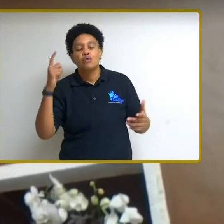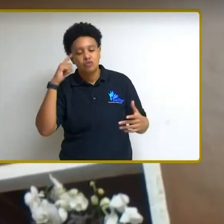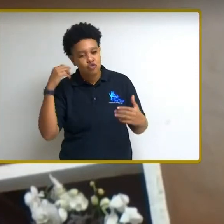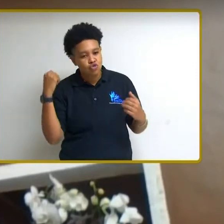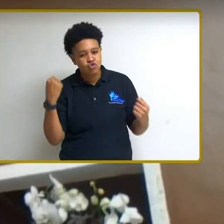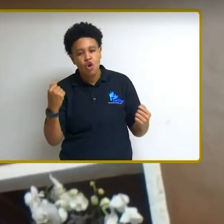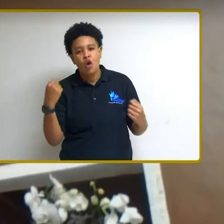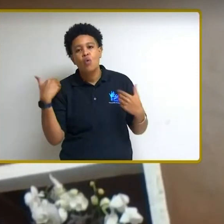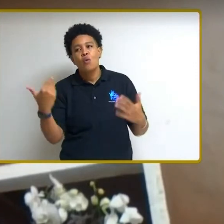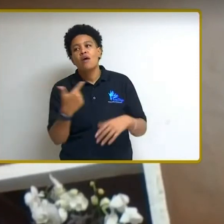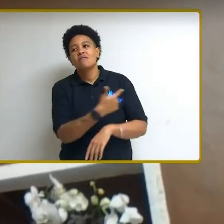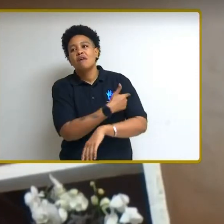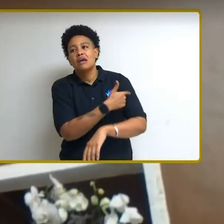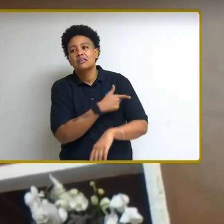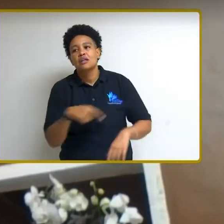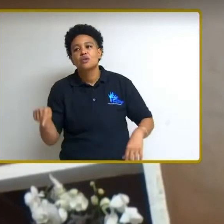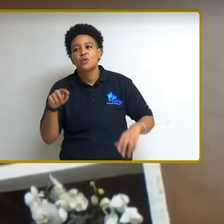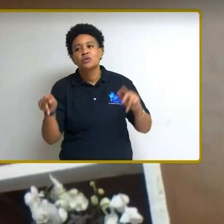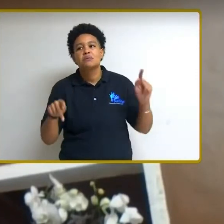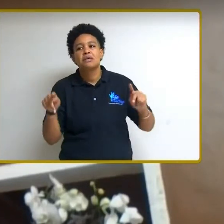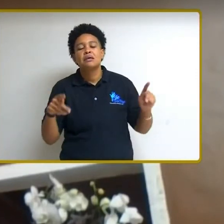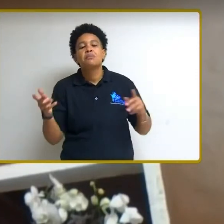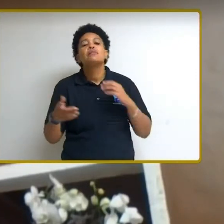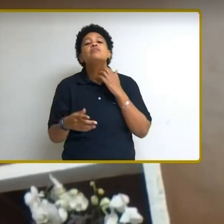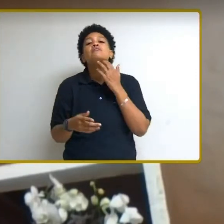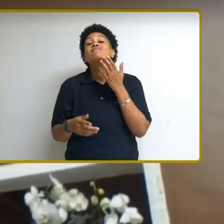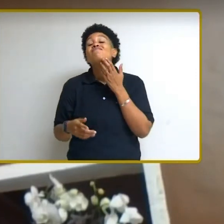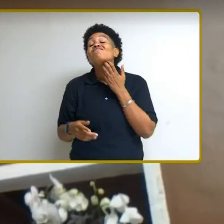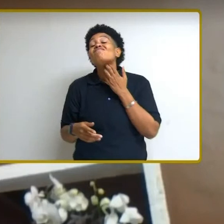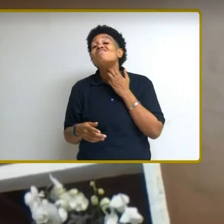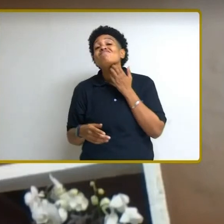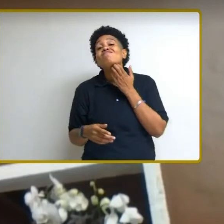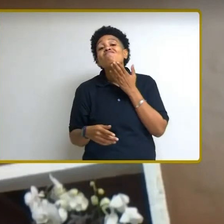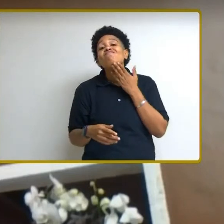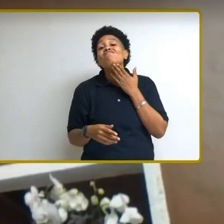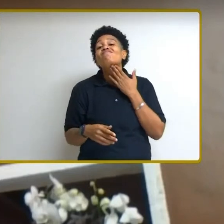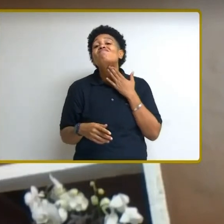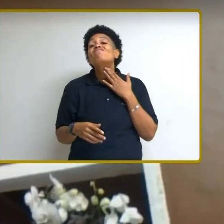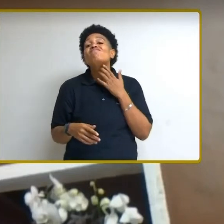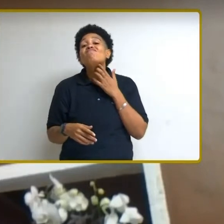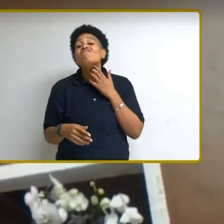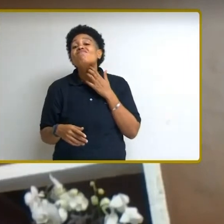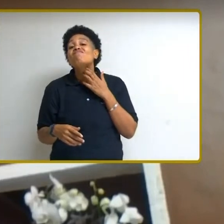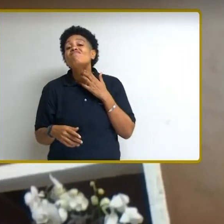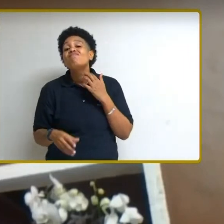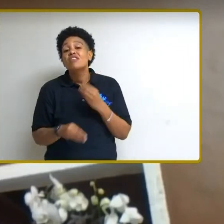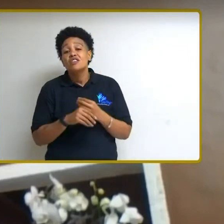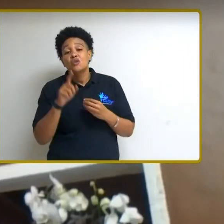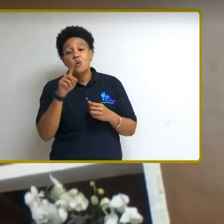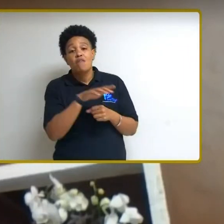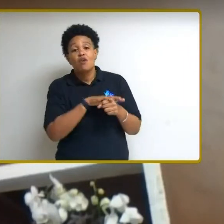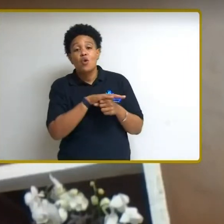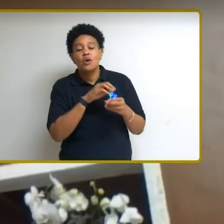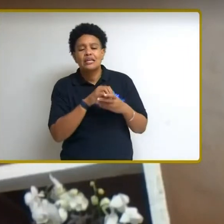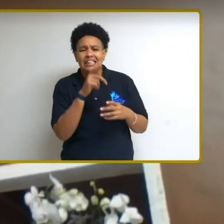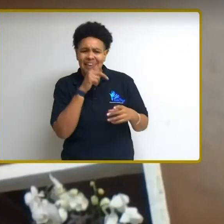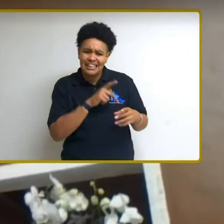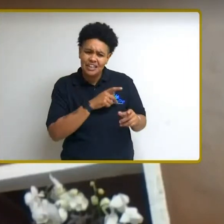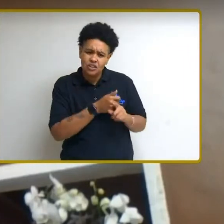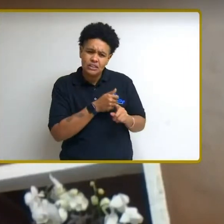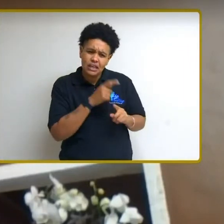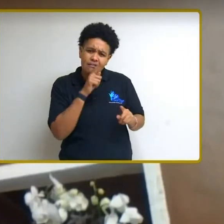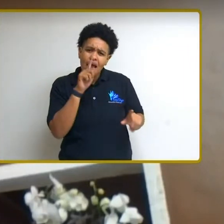headstrong into vaccinating those persons. Additionally, one of our sites in Kingston